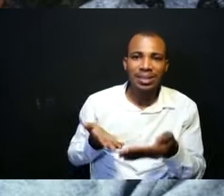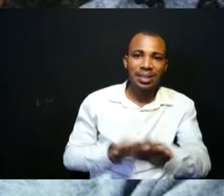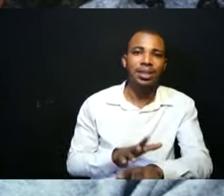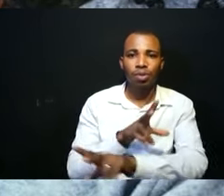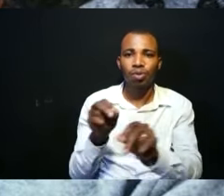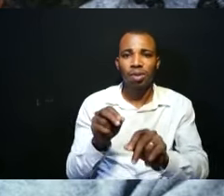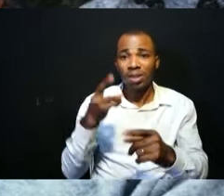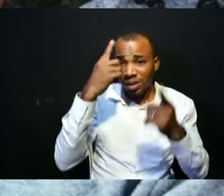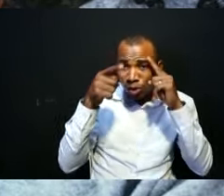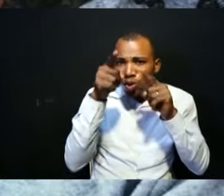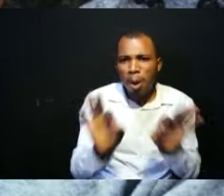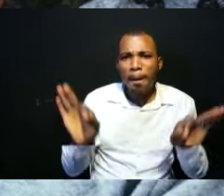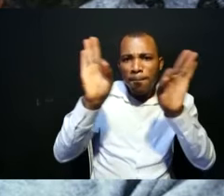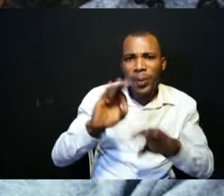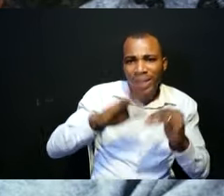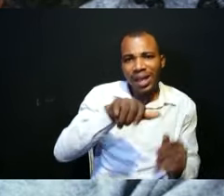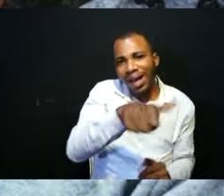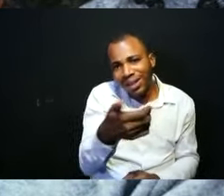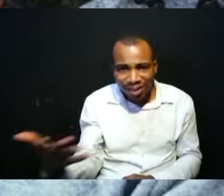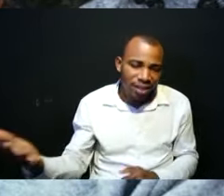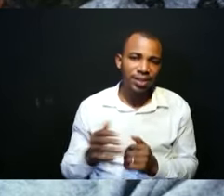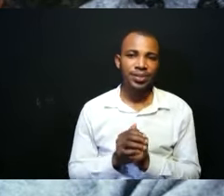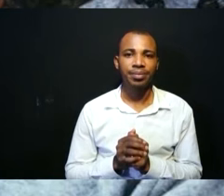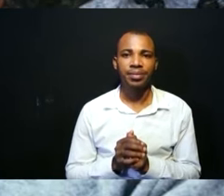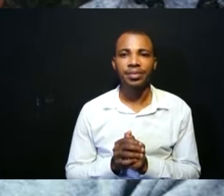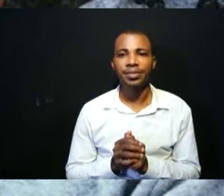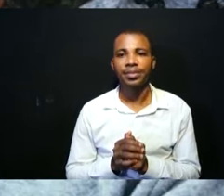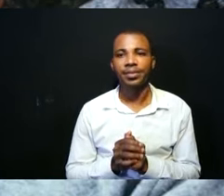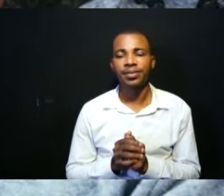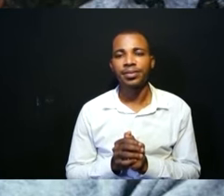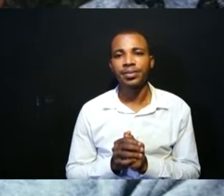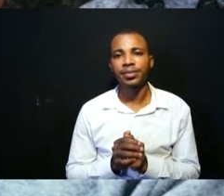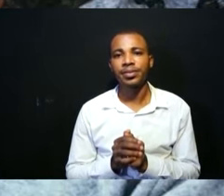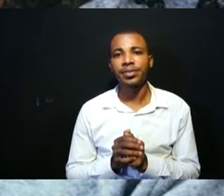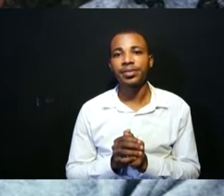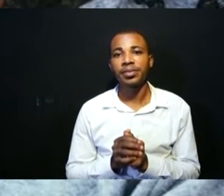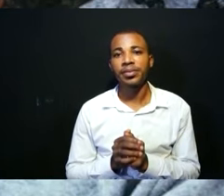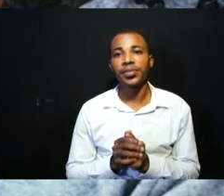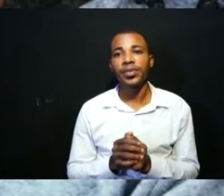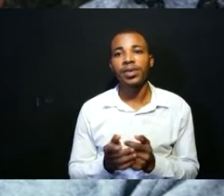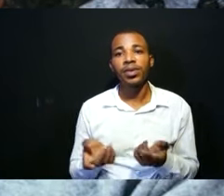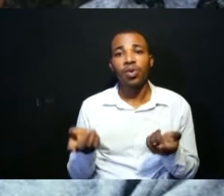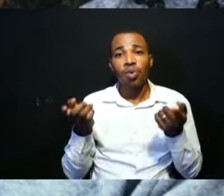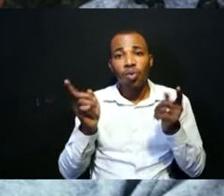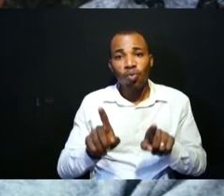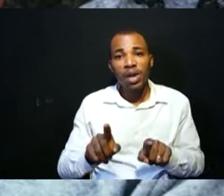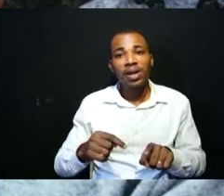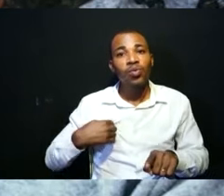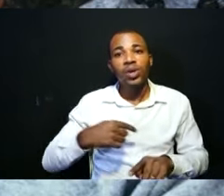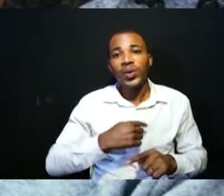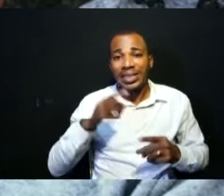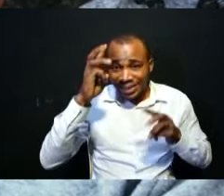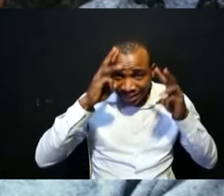to them. After all, we will leave these things